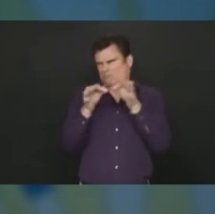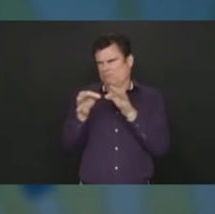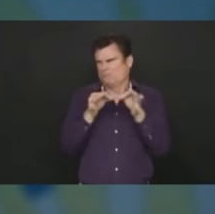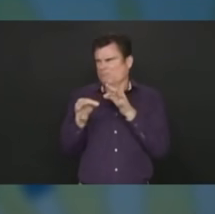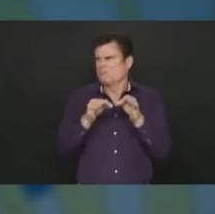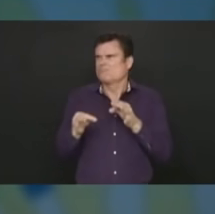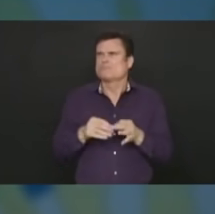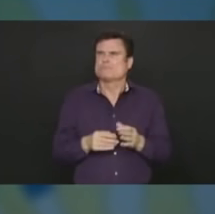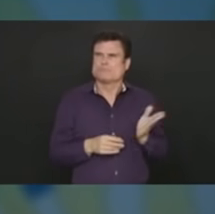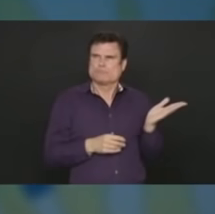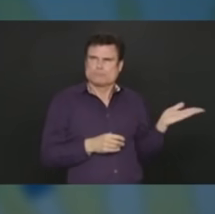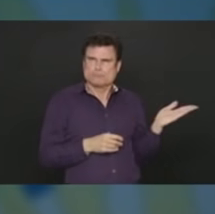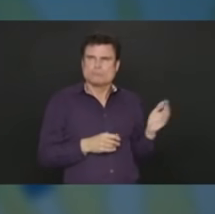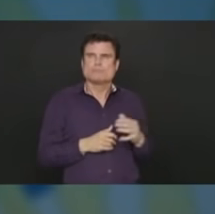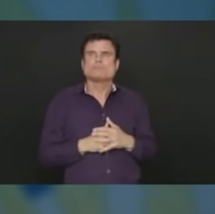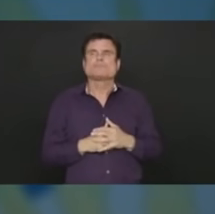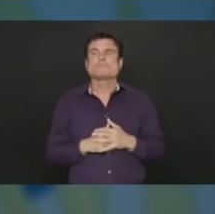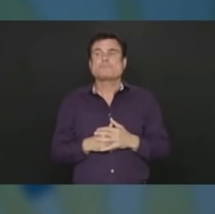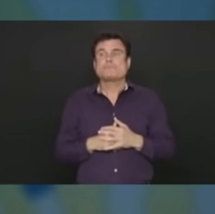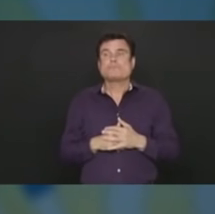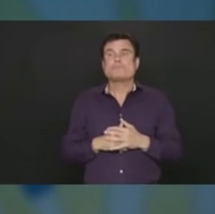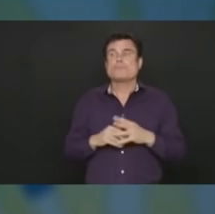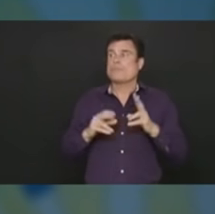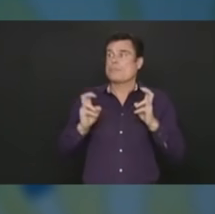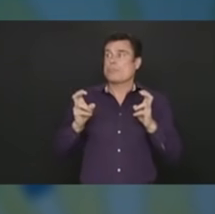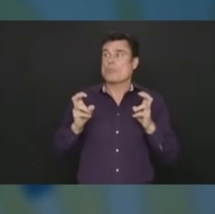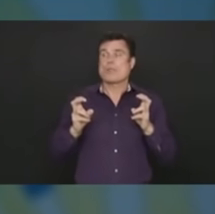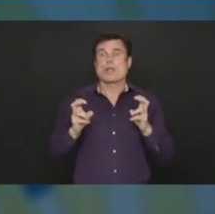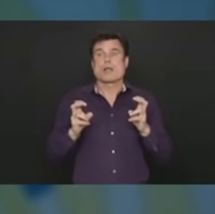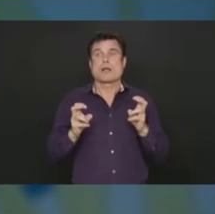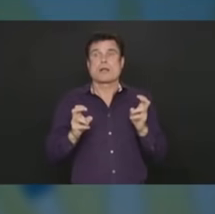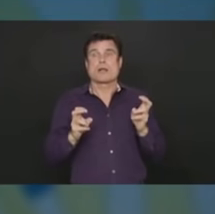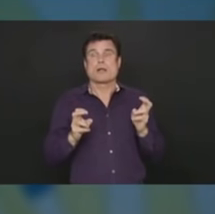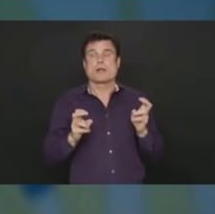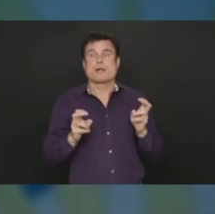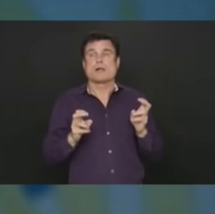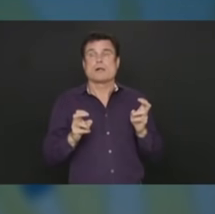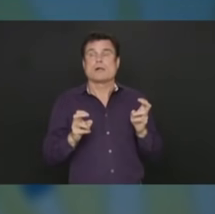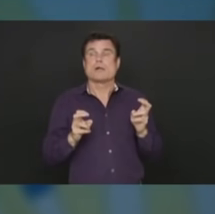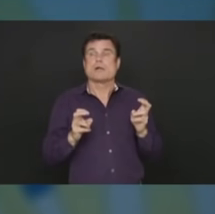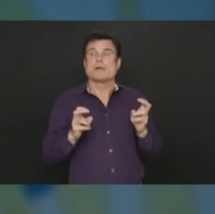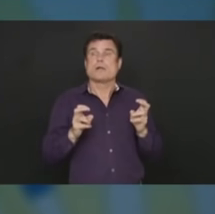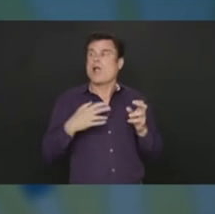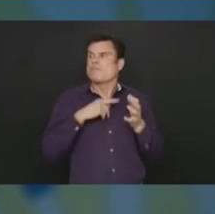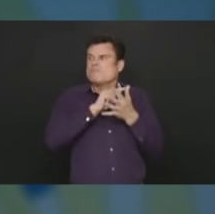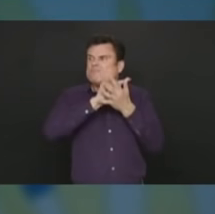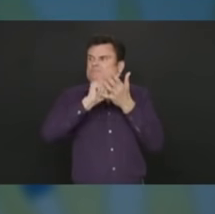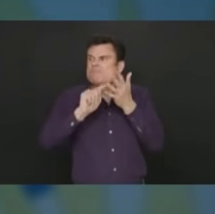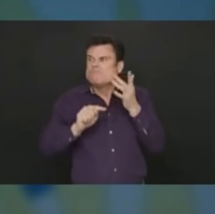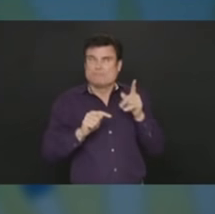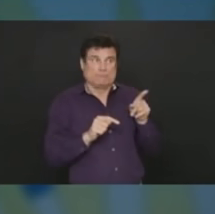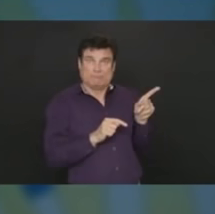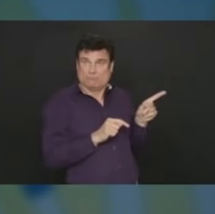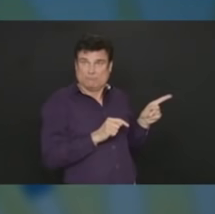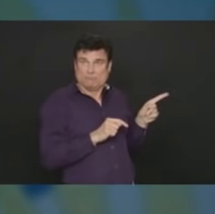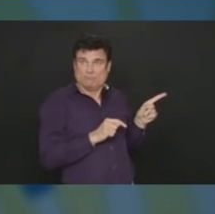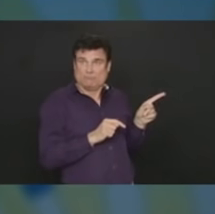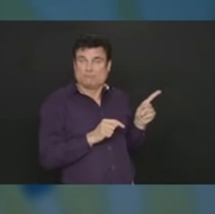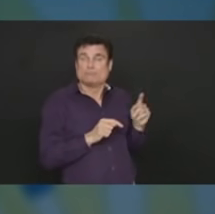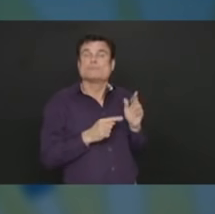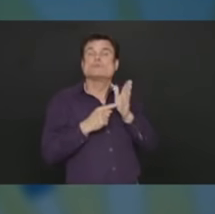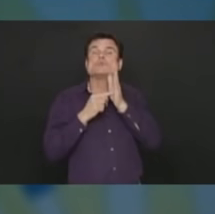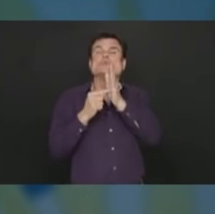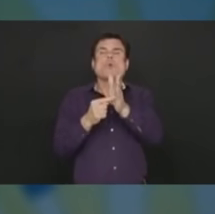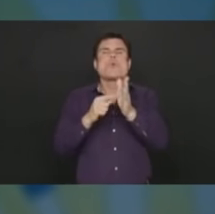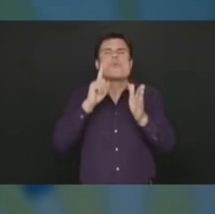show it, is the information that we have complete records for. So it's not the entire group of